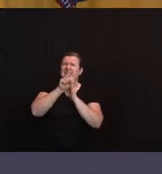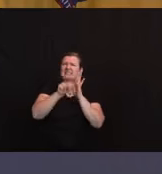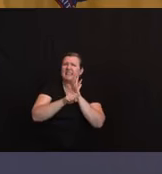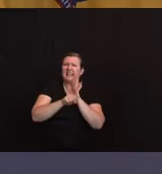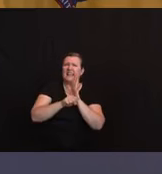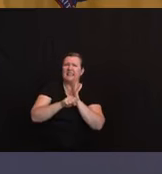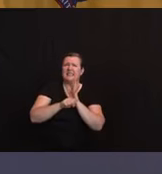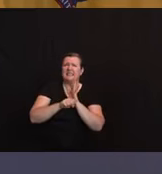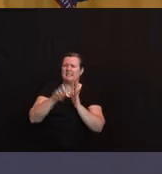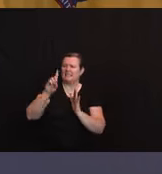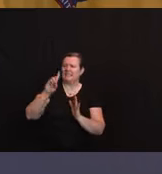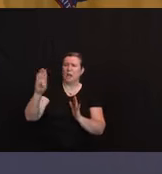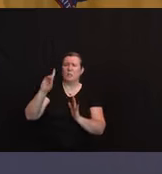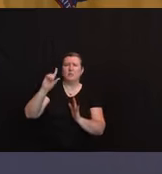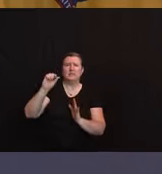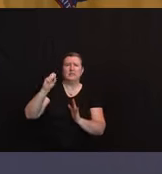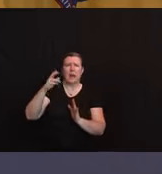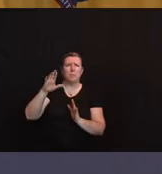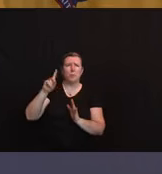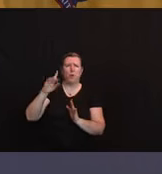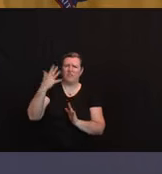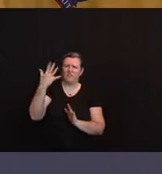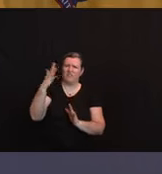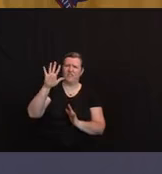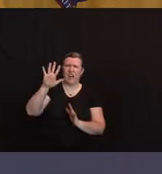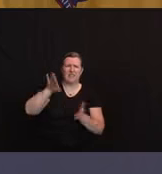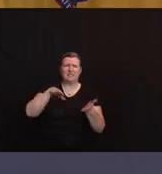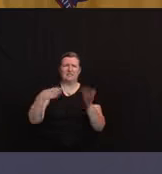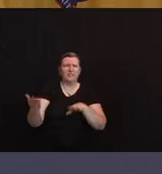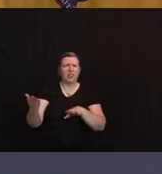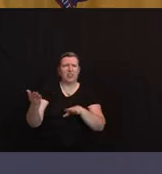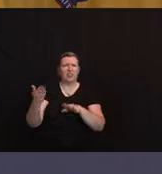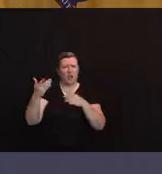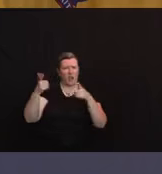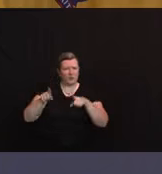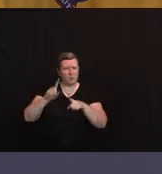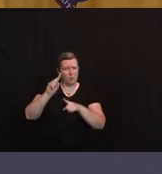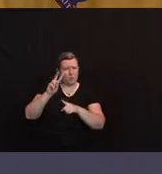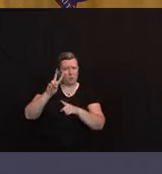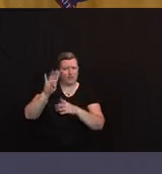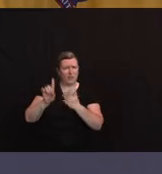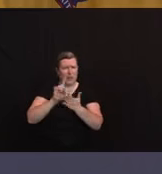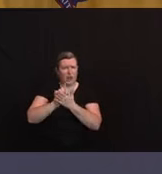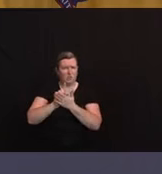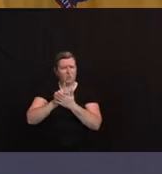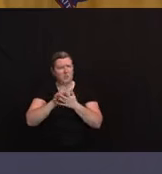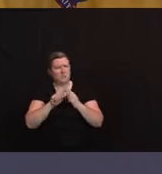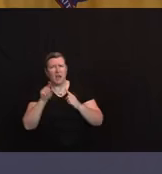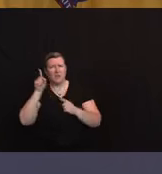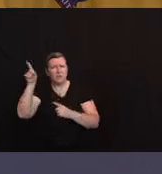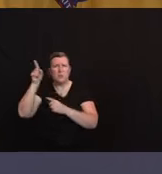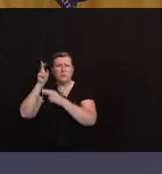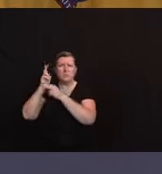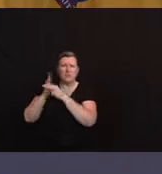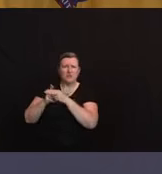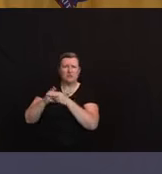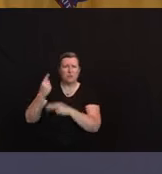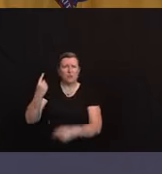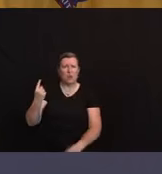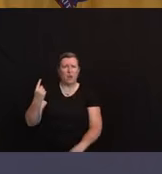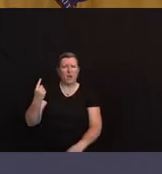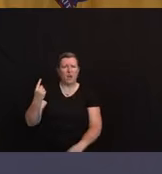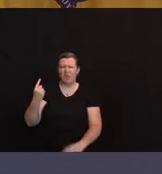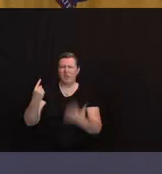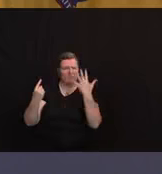last 24 hours, but in your remarks today, you said there was only 1 that happened before July 19th. Banana, banana, banana. Yeah, I think